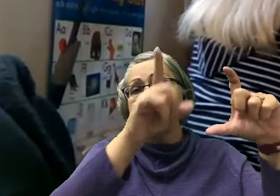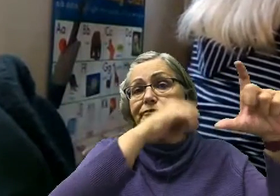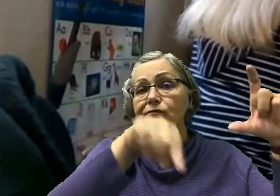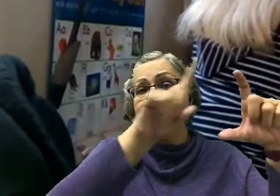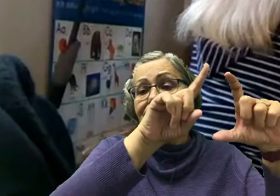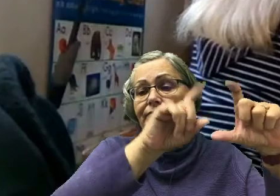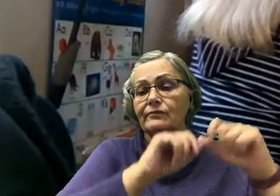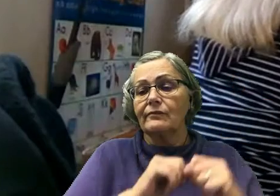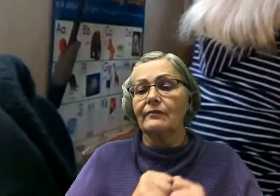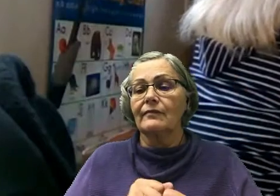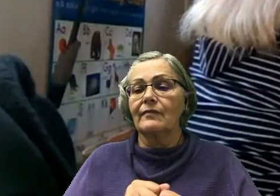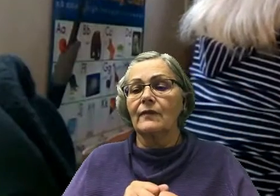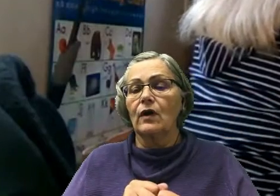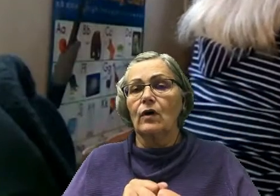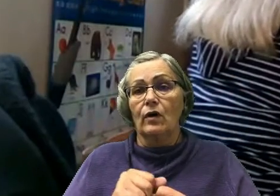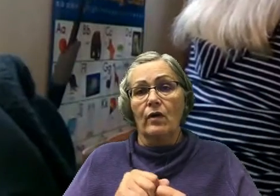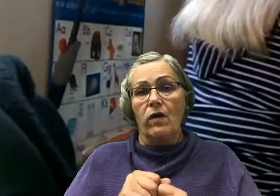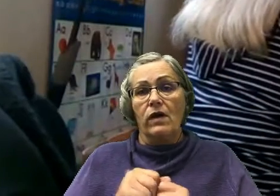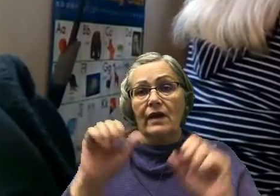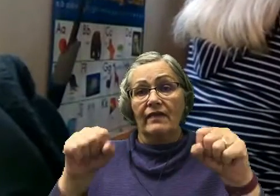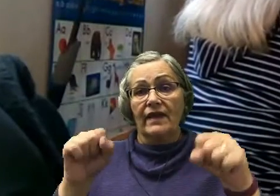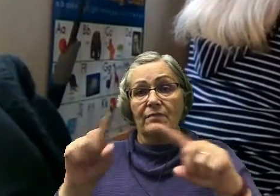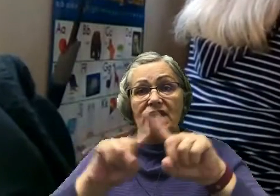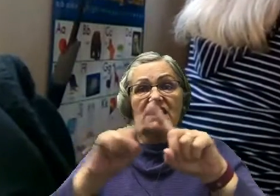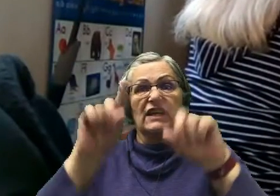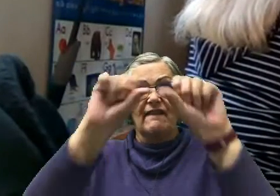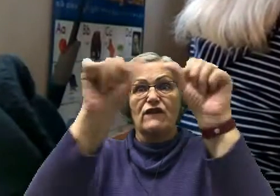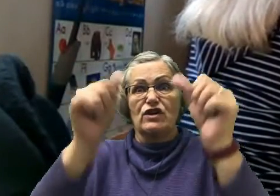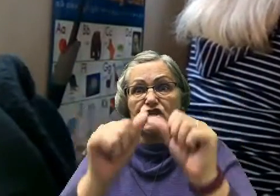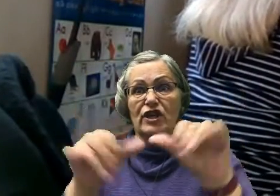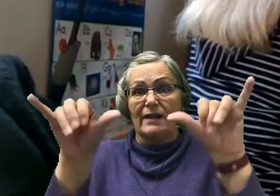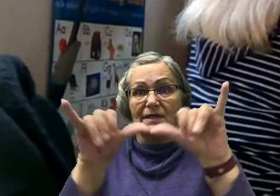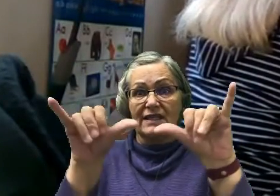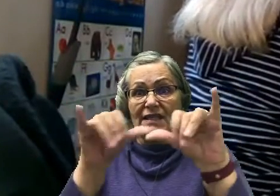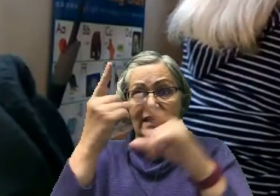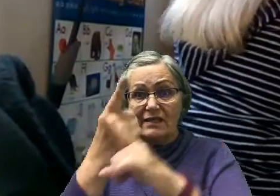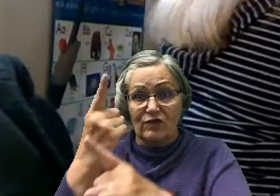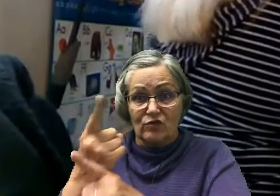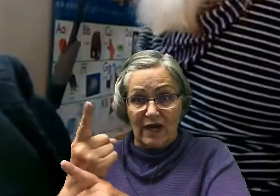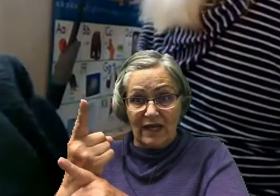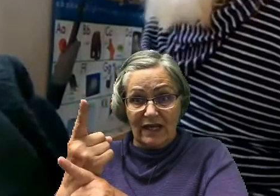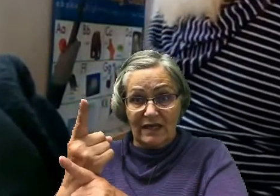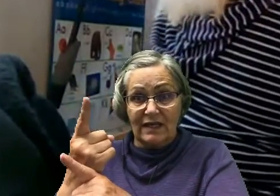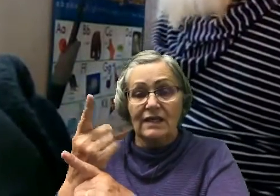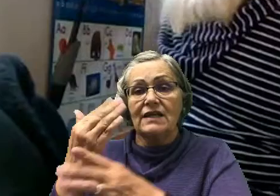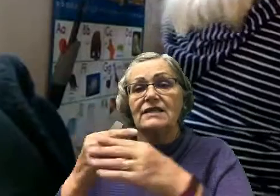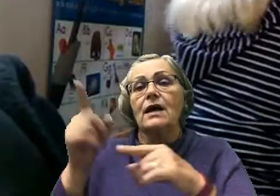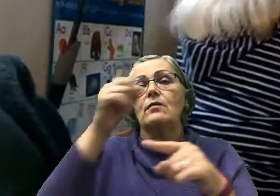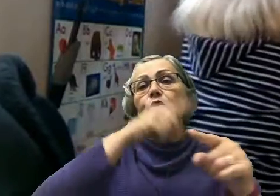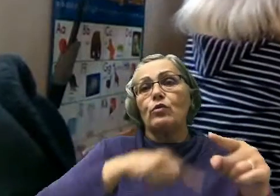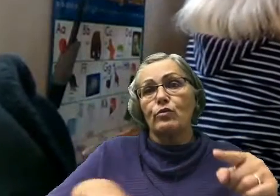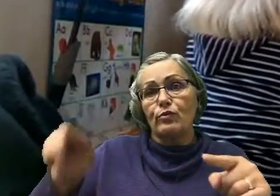Pumpkins can be all different sizes, can't they? Some are round, some are kind of